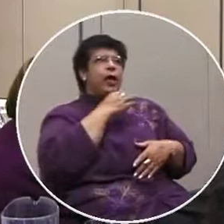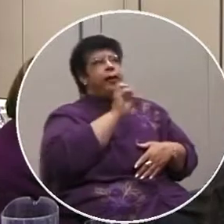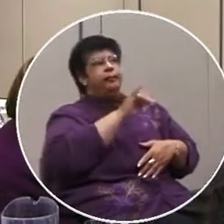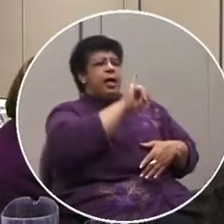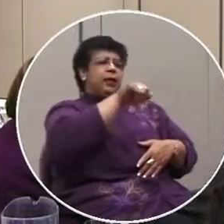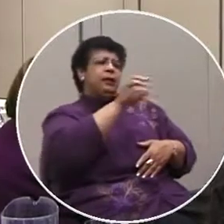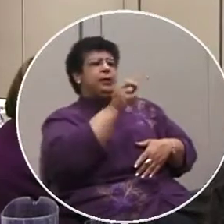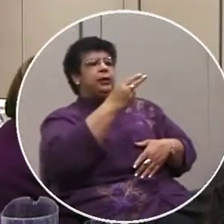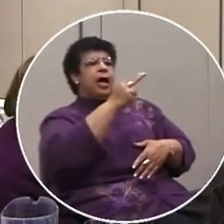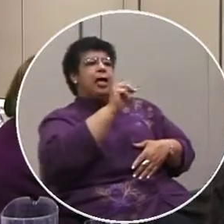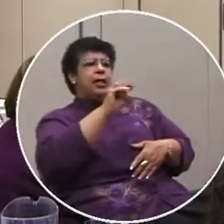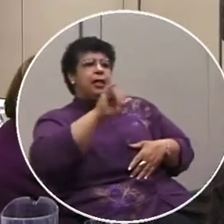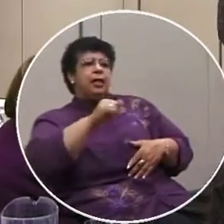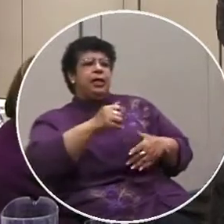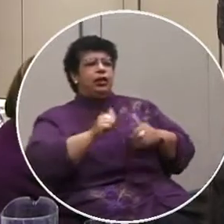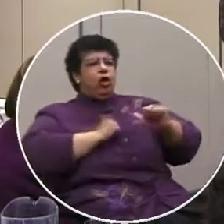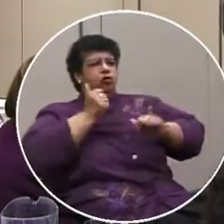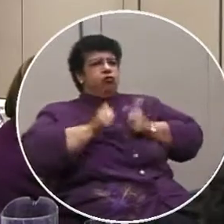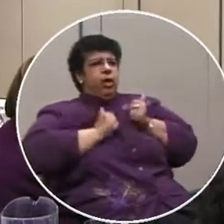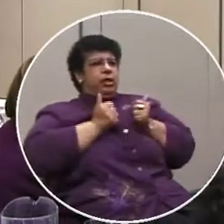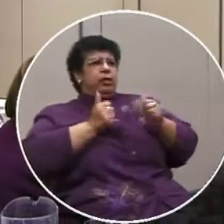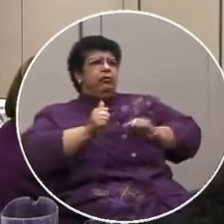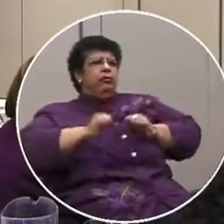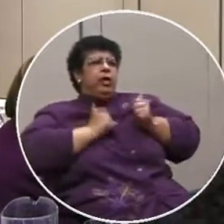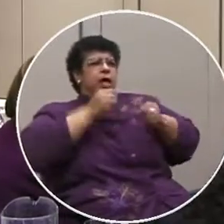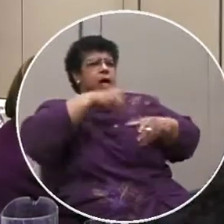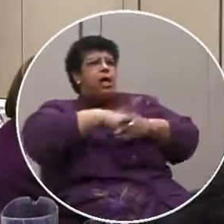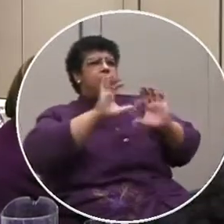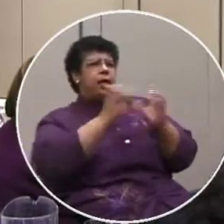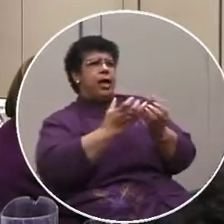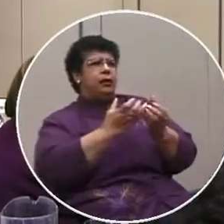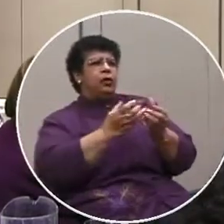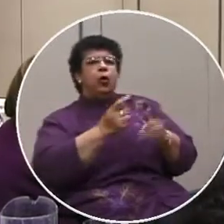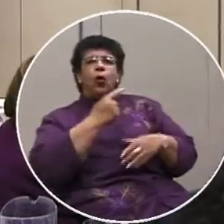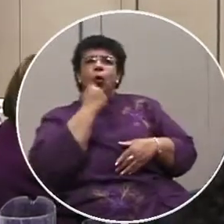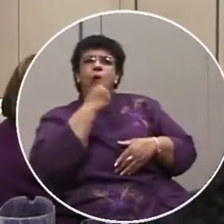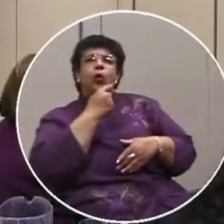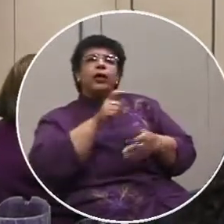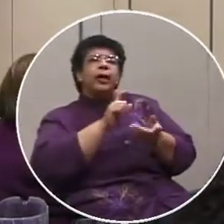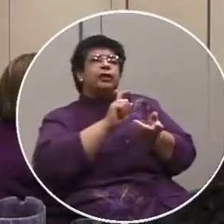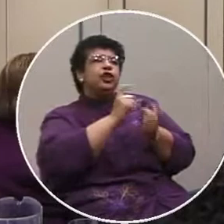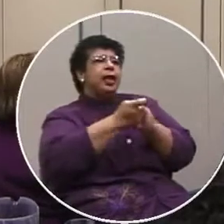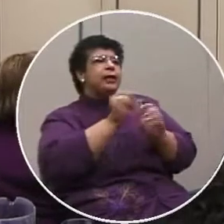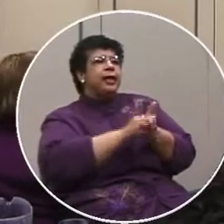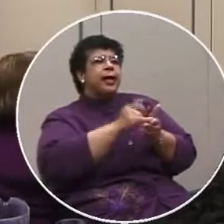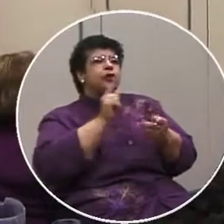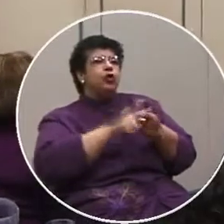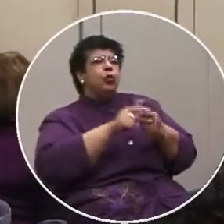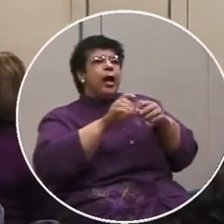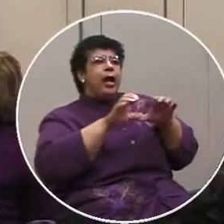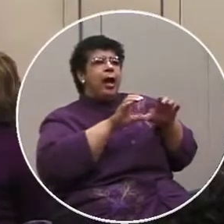class. Who can turn that into an operational definition?